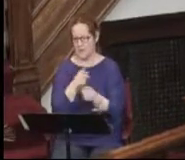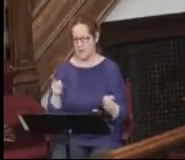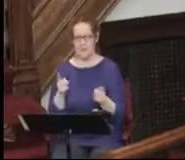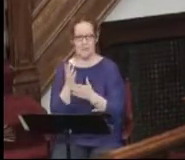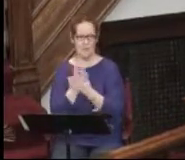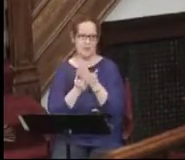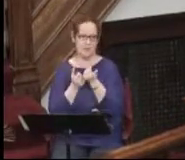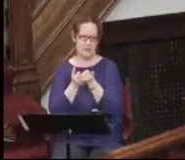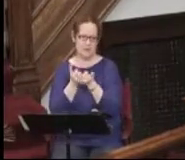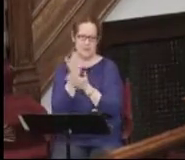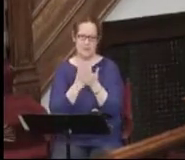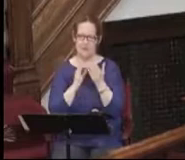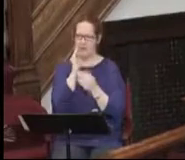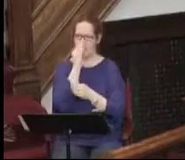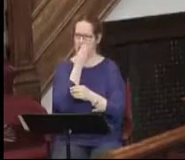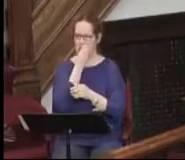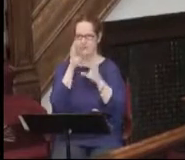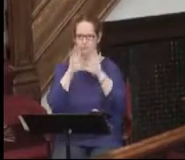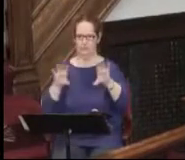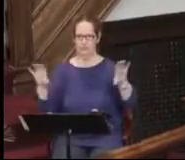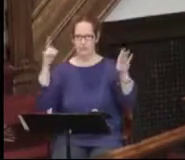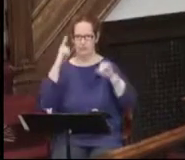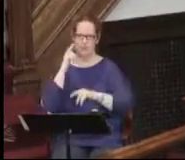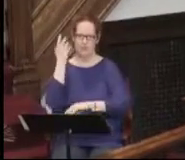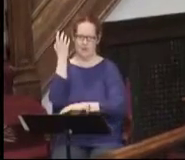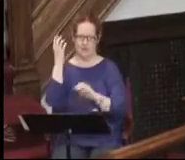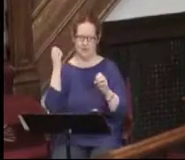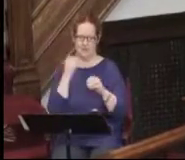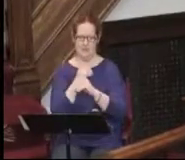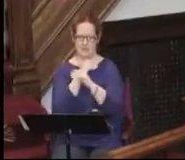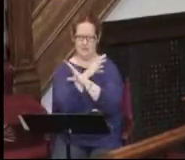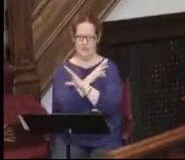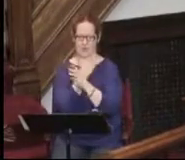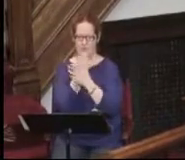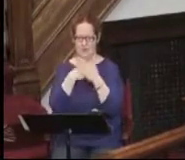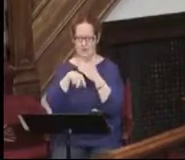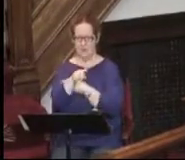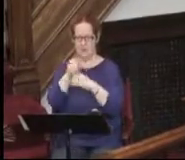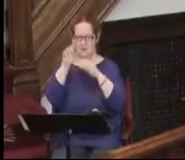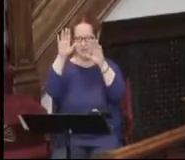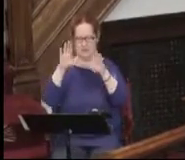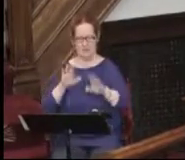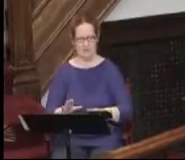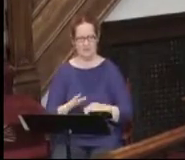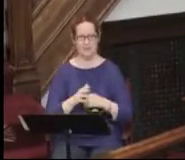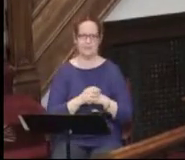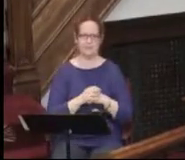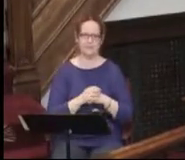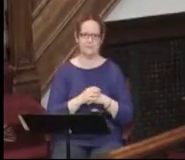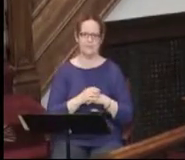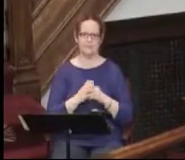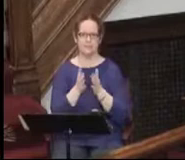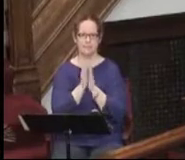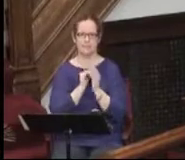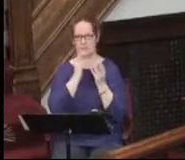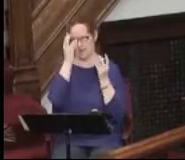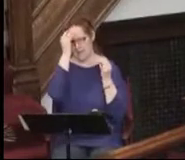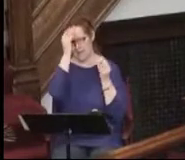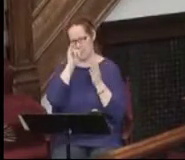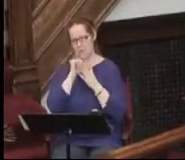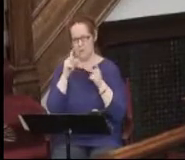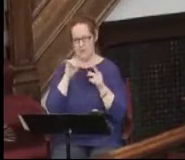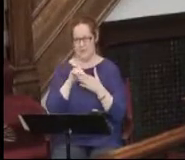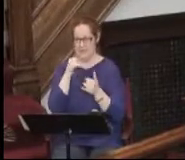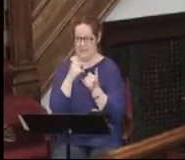flowers that will decorate our sanctuary for our Easter celebration next Sunday. We ask that you consider doing that. This Sunday is the